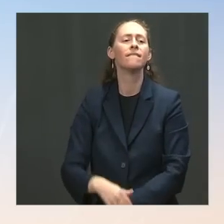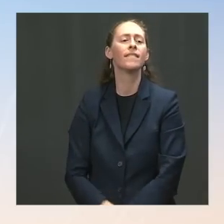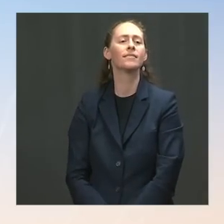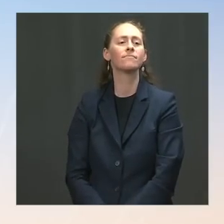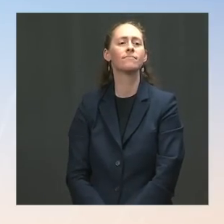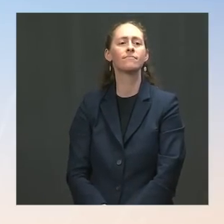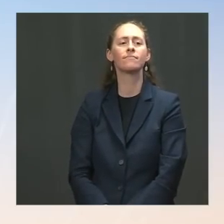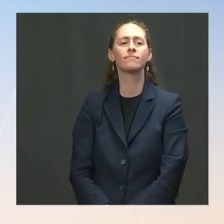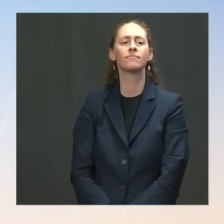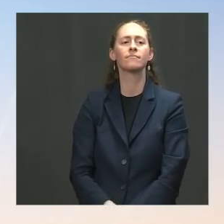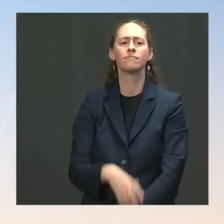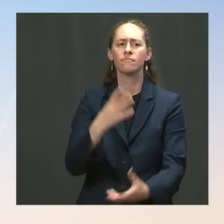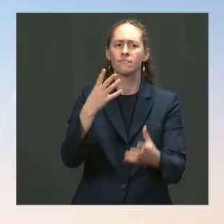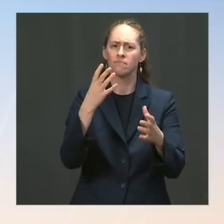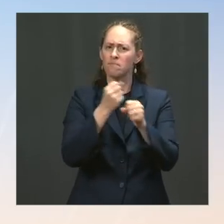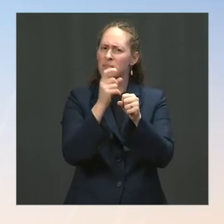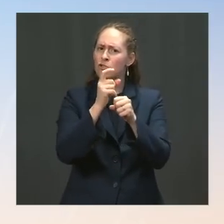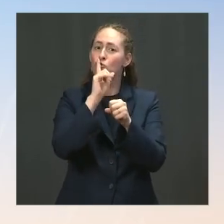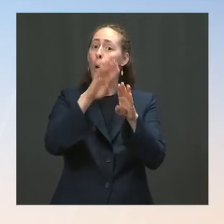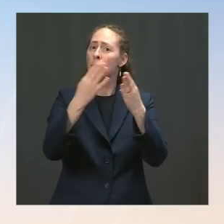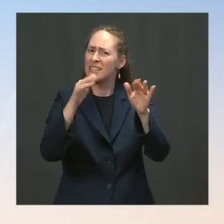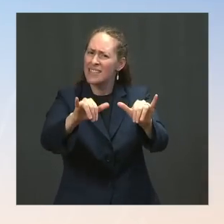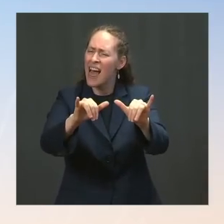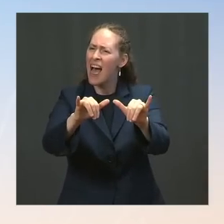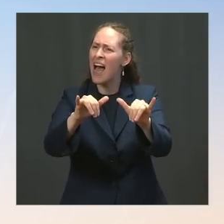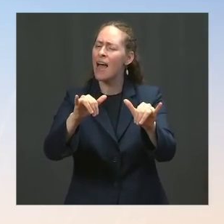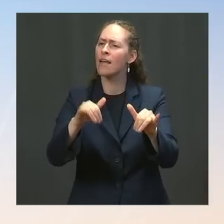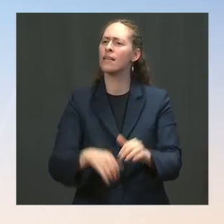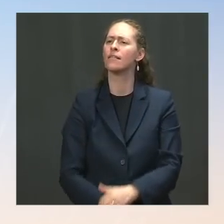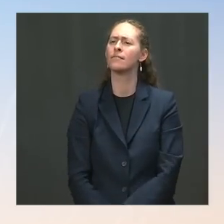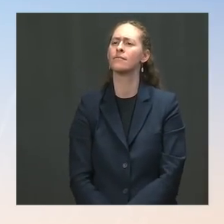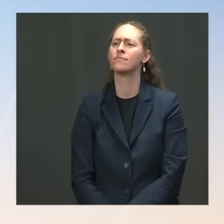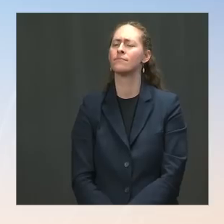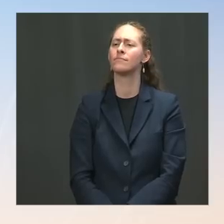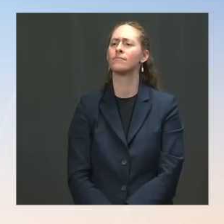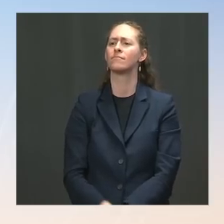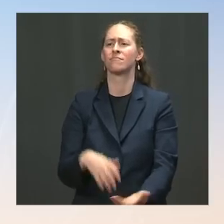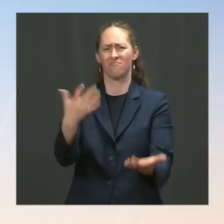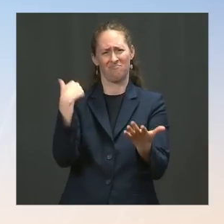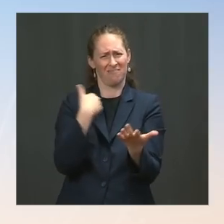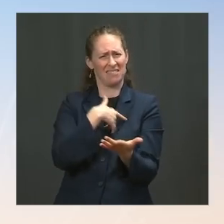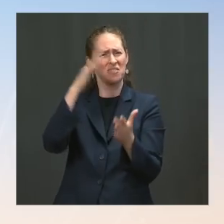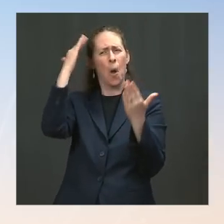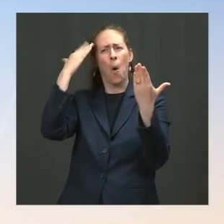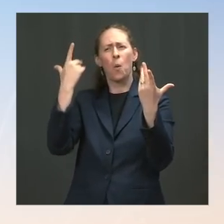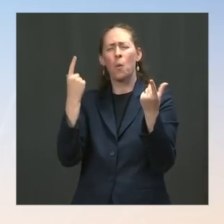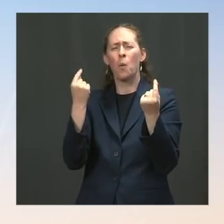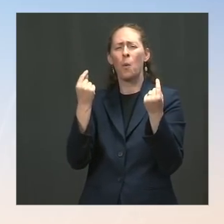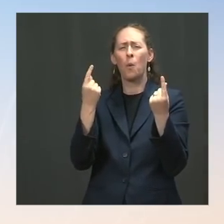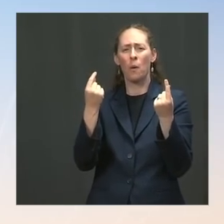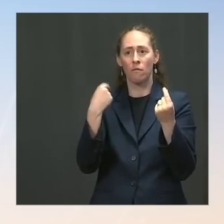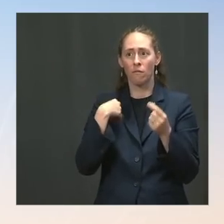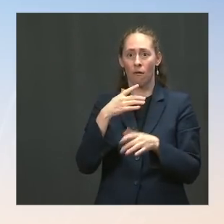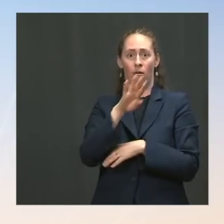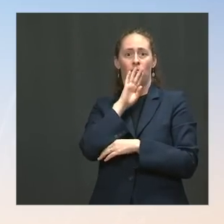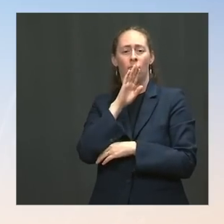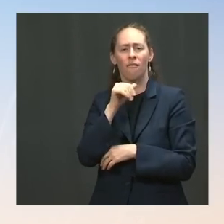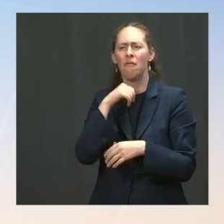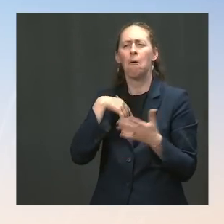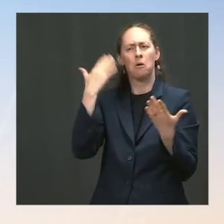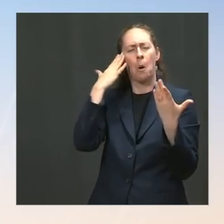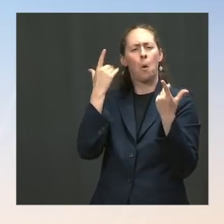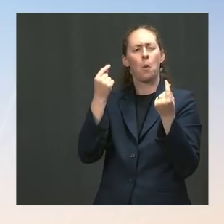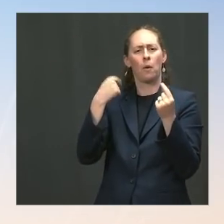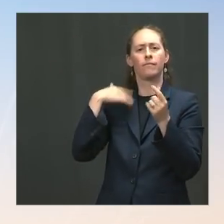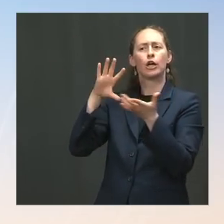know what works. This is not our first time doing this. We have the benefit of the experience of last year. We have strong CDC